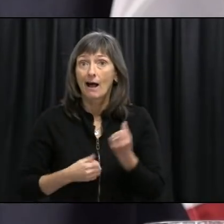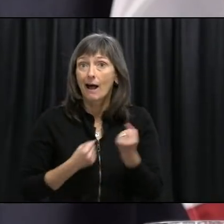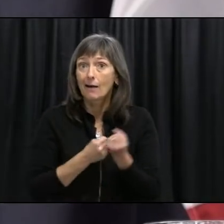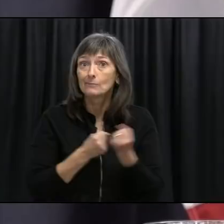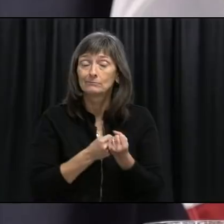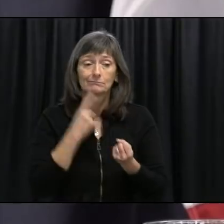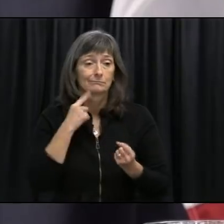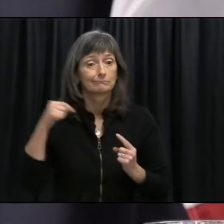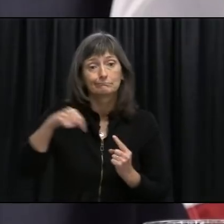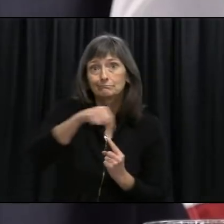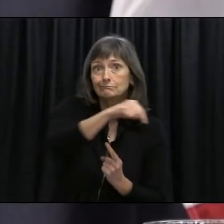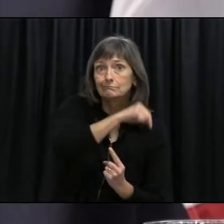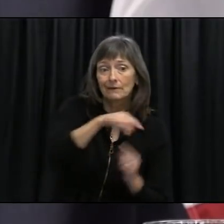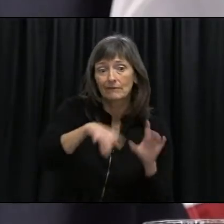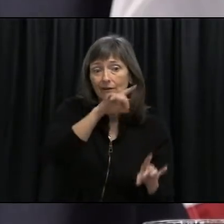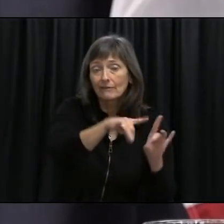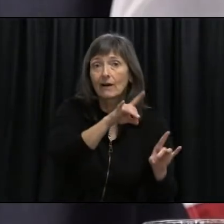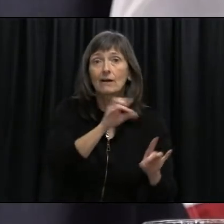was necessary, or